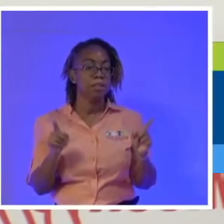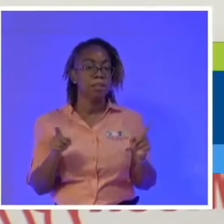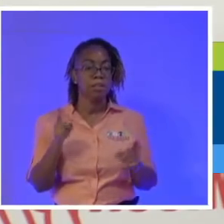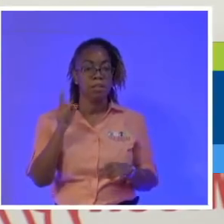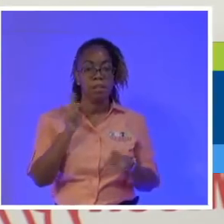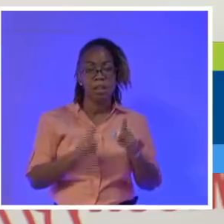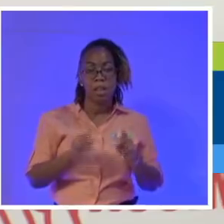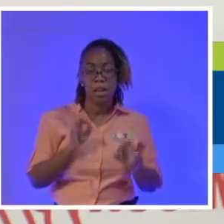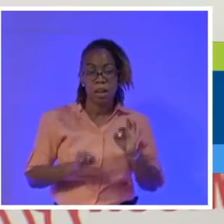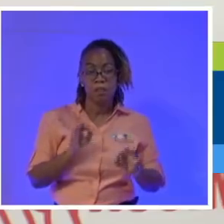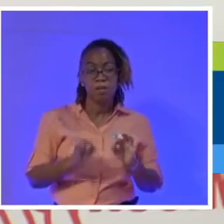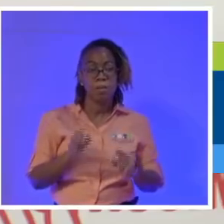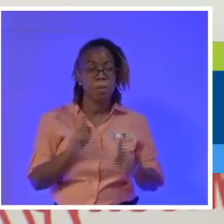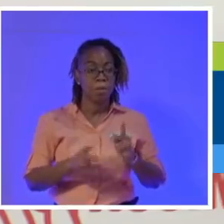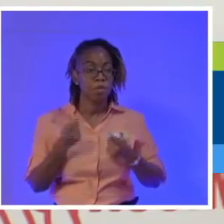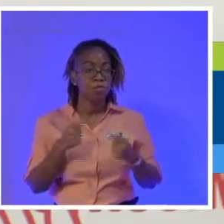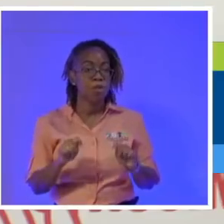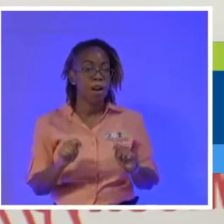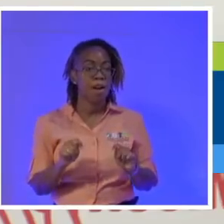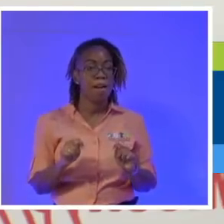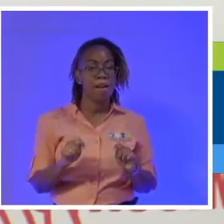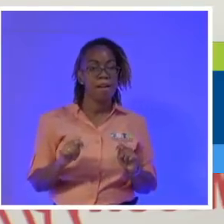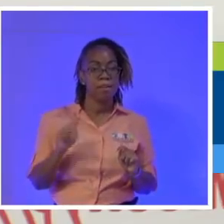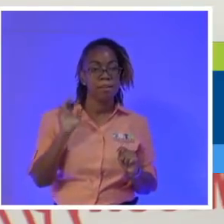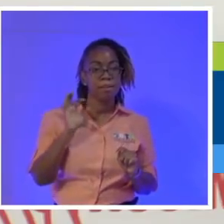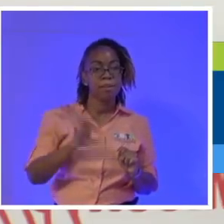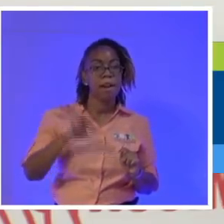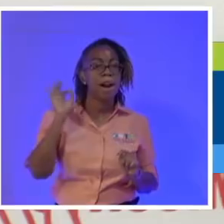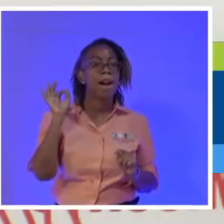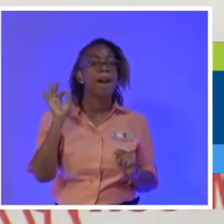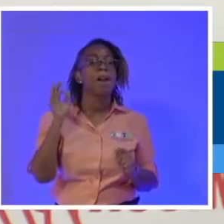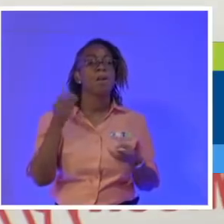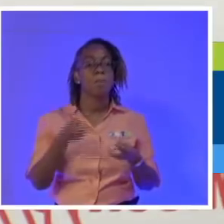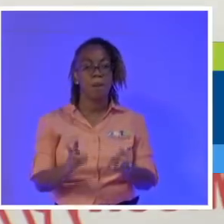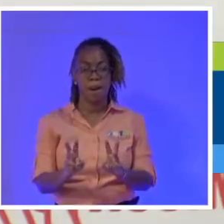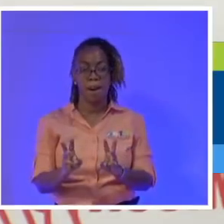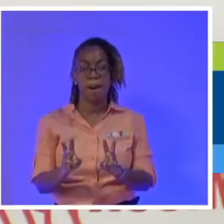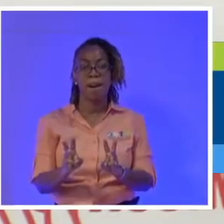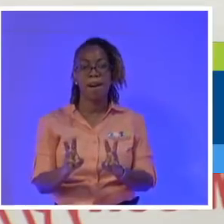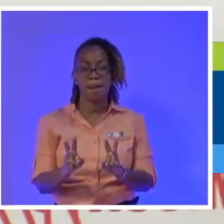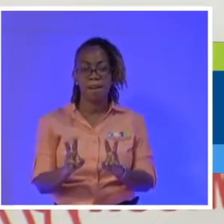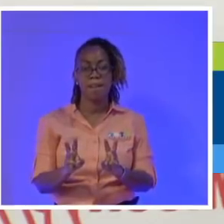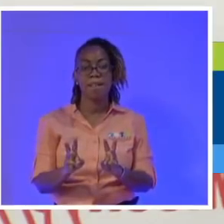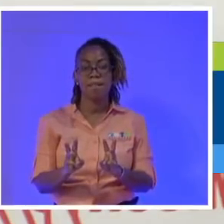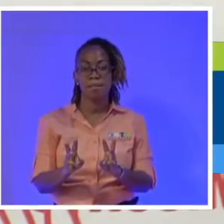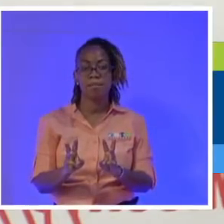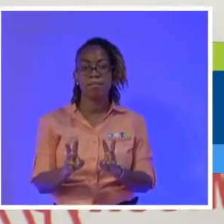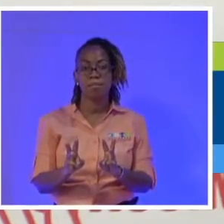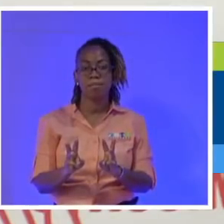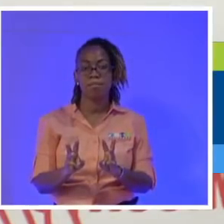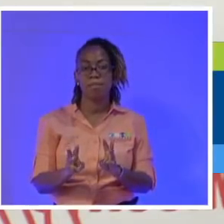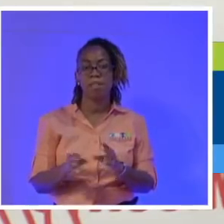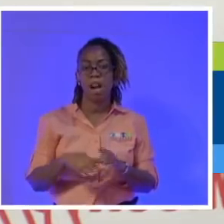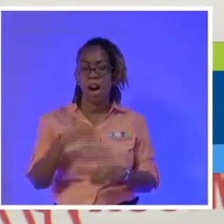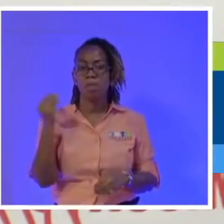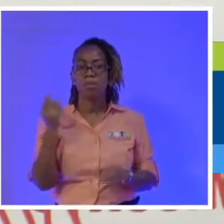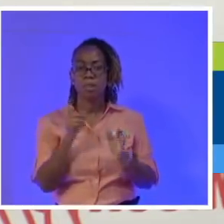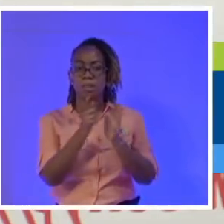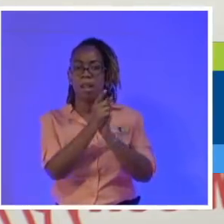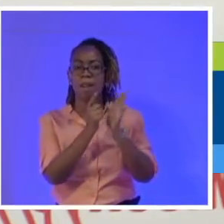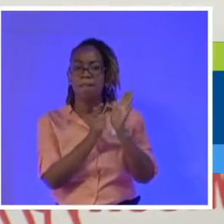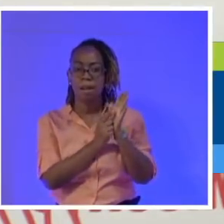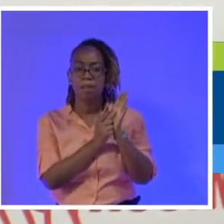find loopholes to escape the various requirements, that would increase the risk. But we are going to hope that